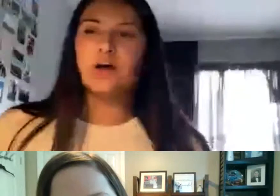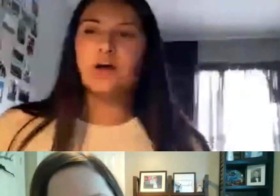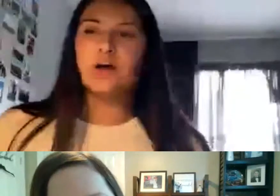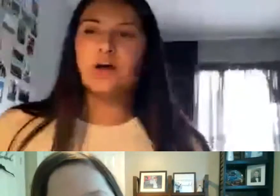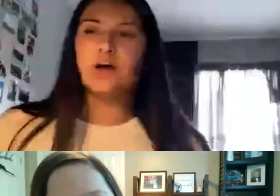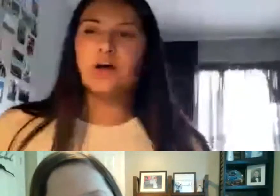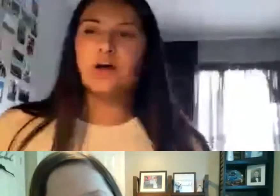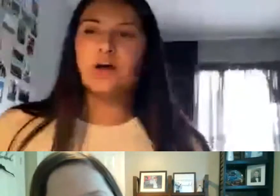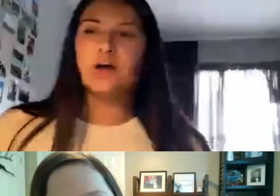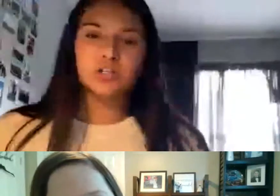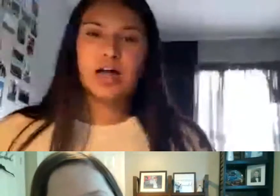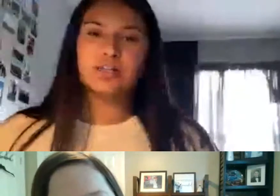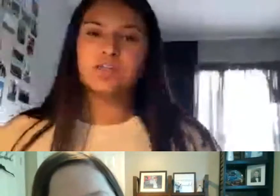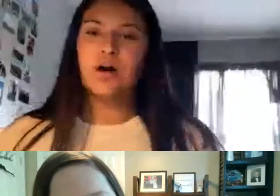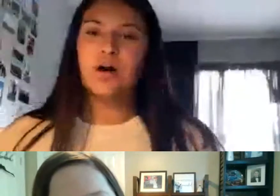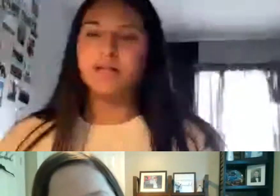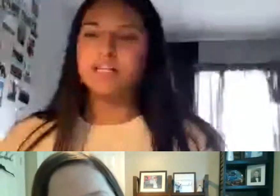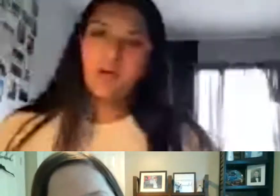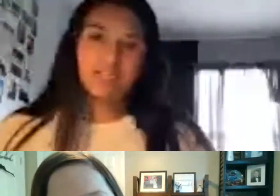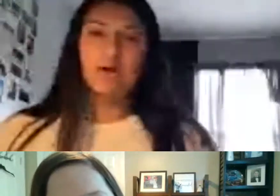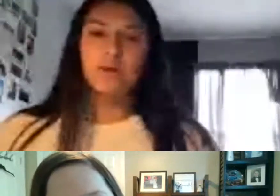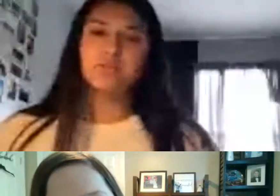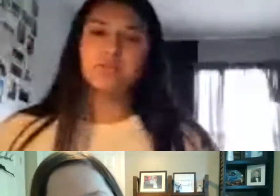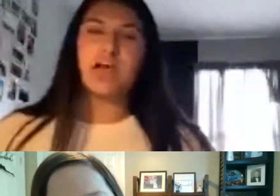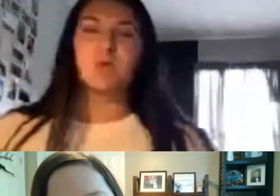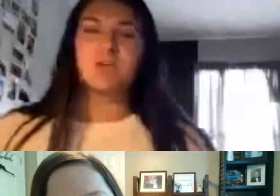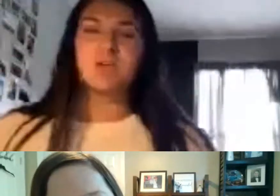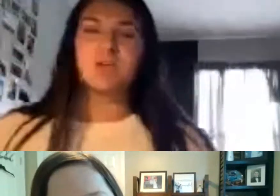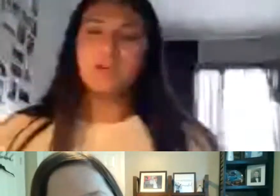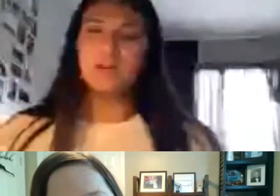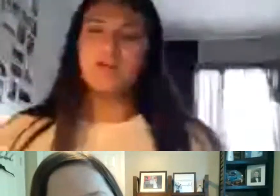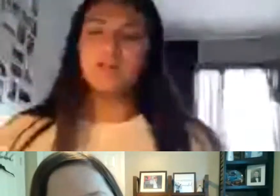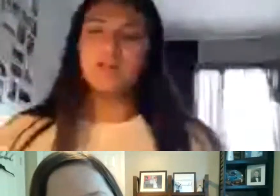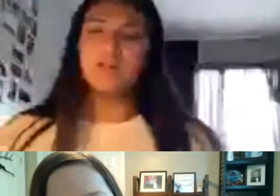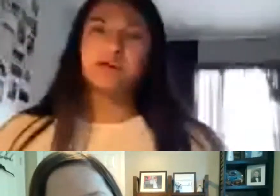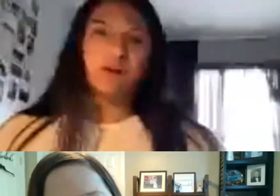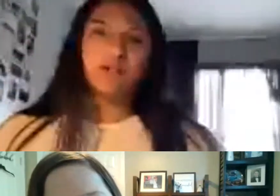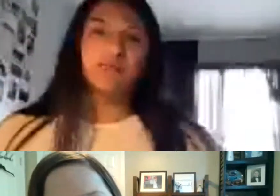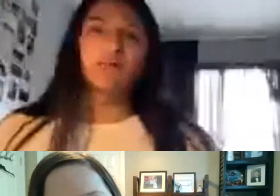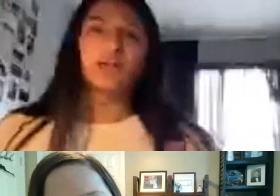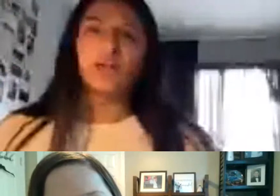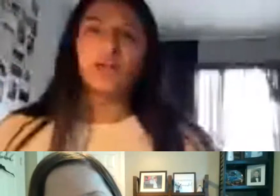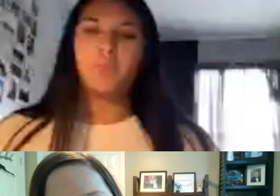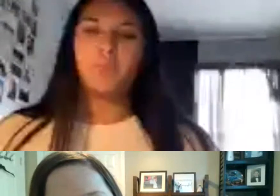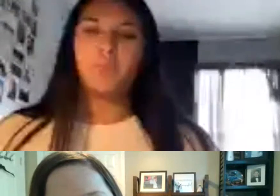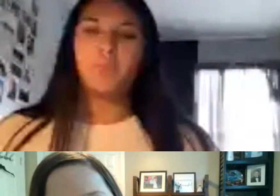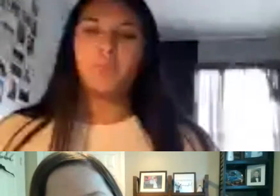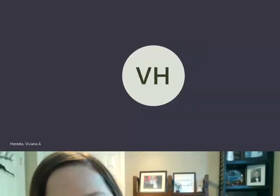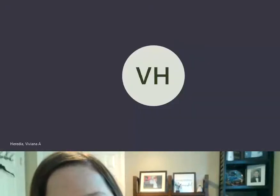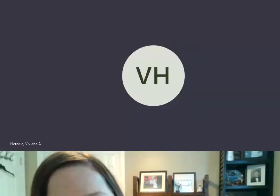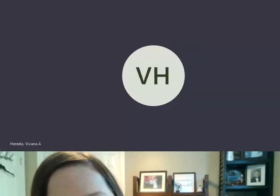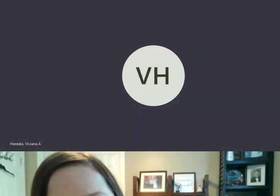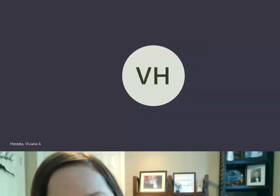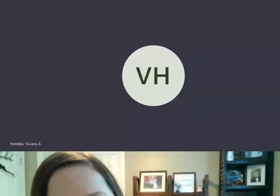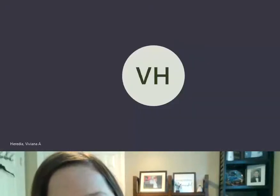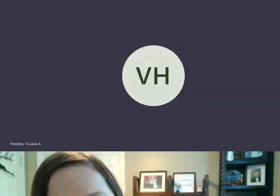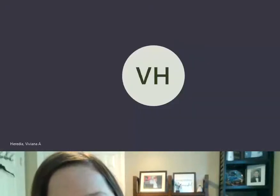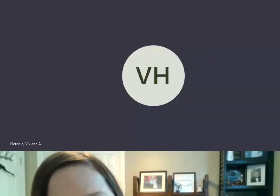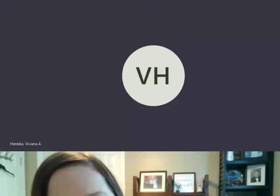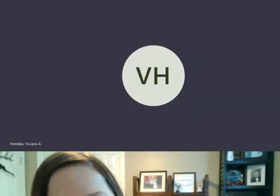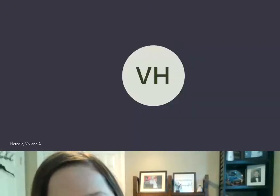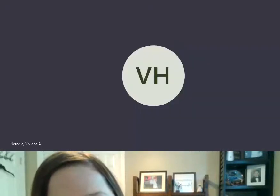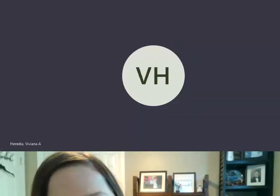as how Dr. Glass bring up conversations about racism, especially how we've dealt with it for the past few months and we're going to come back